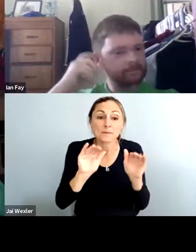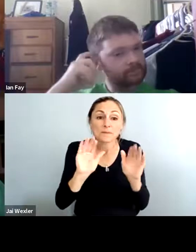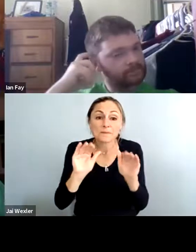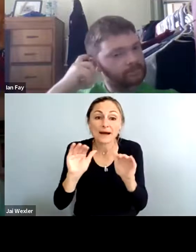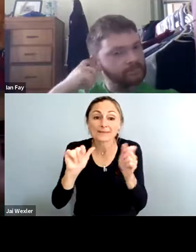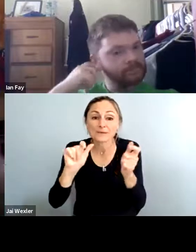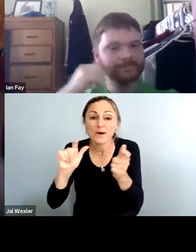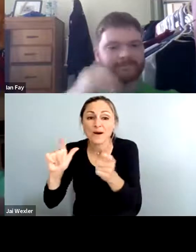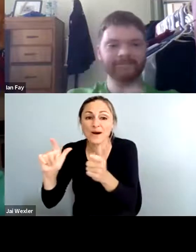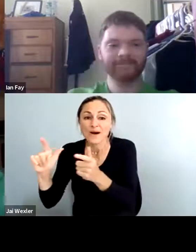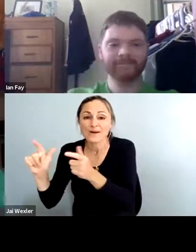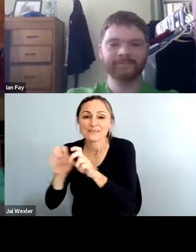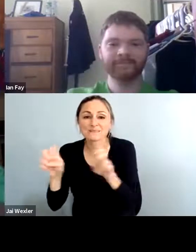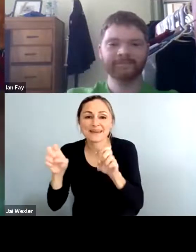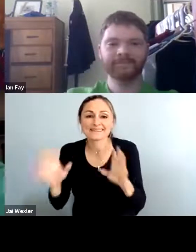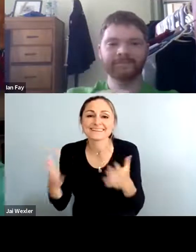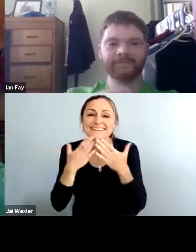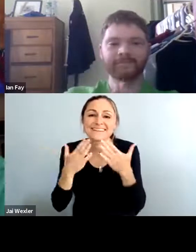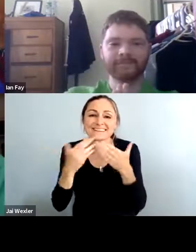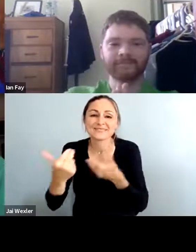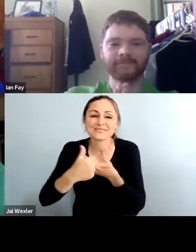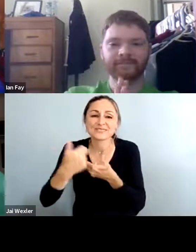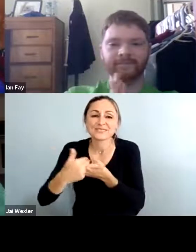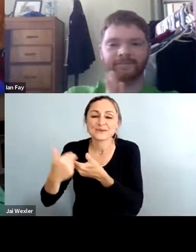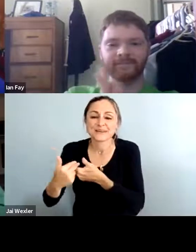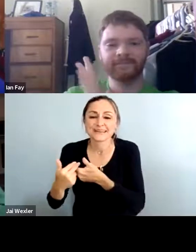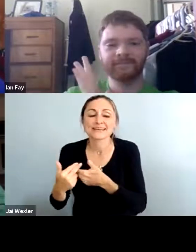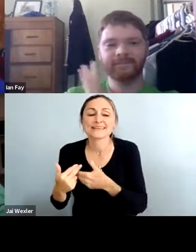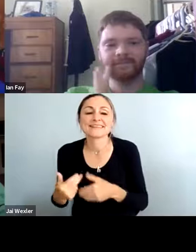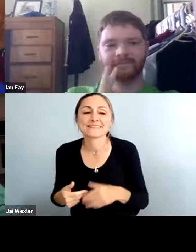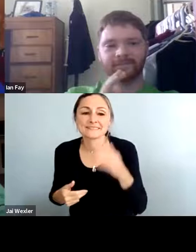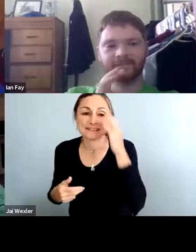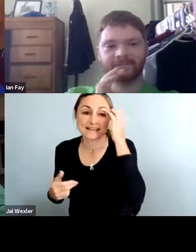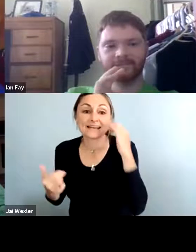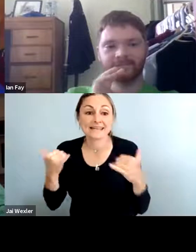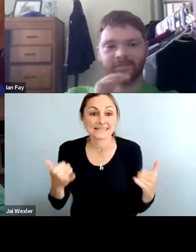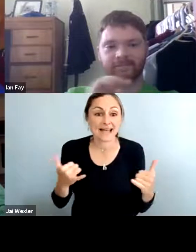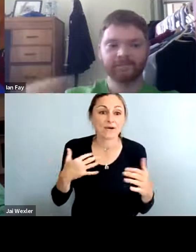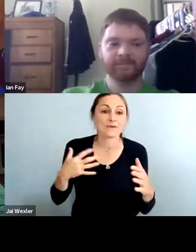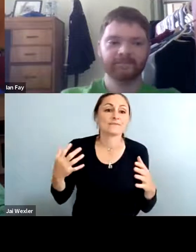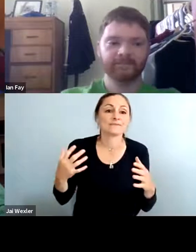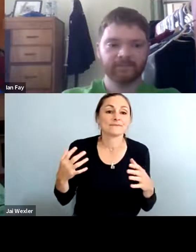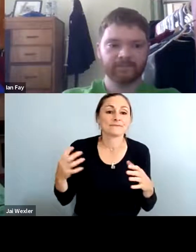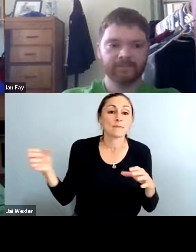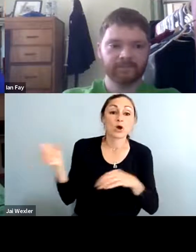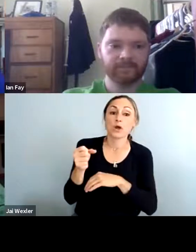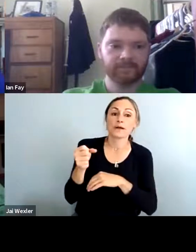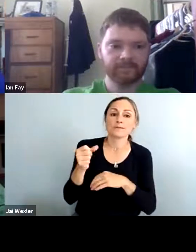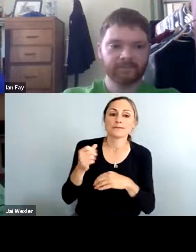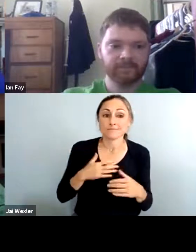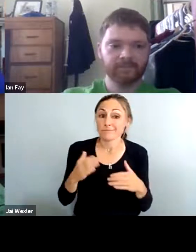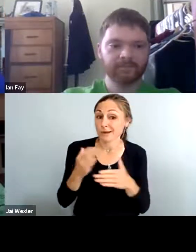Thank you so much for joining us today and doing this. I am going to bring on, I call my partner in